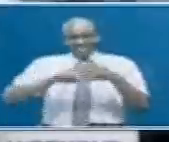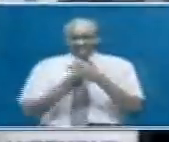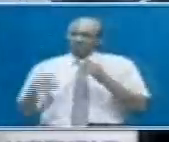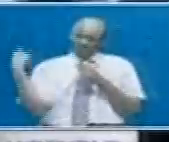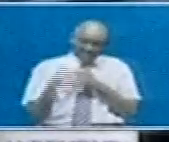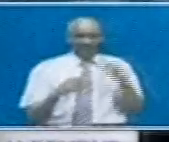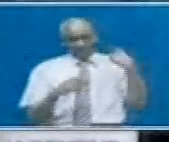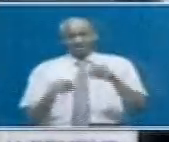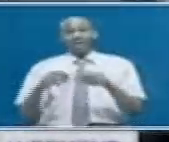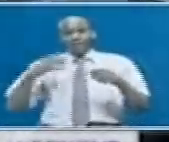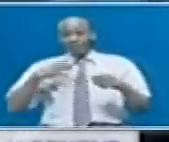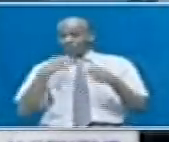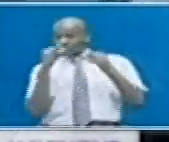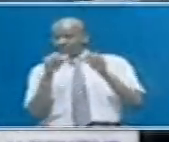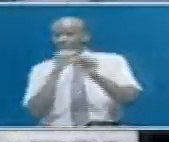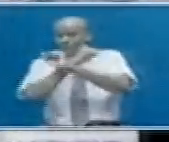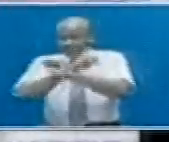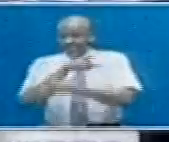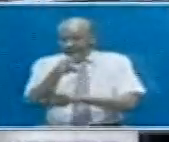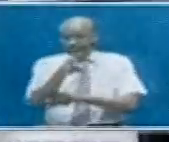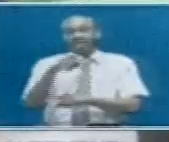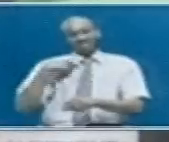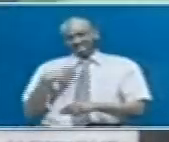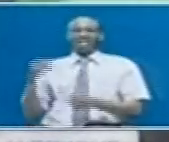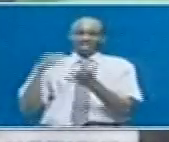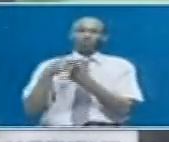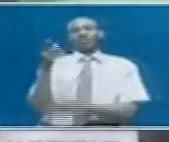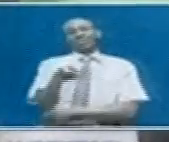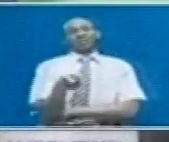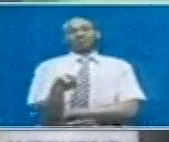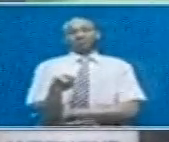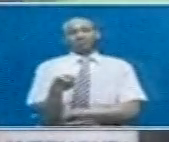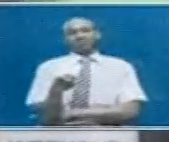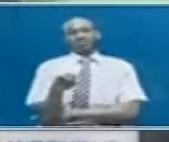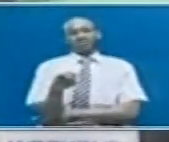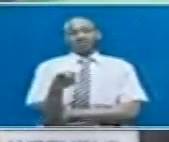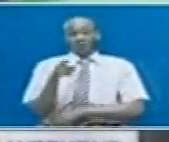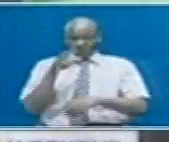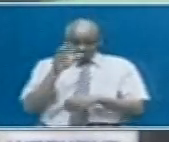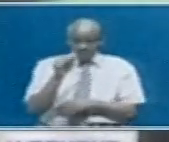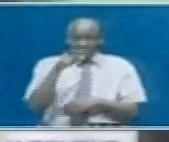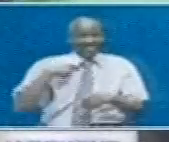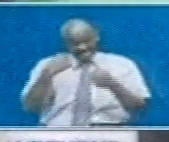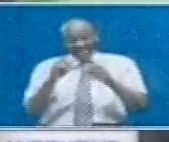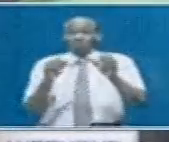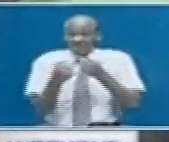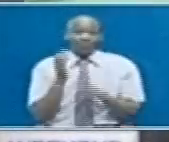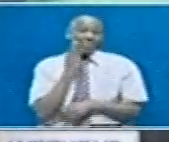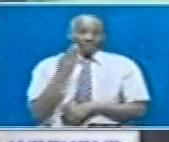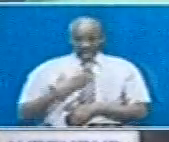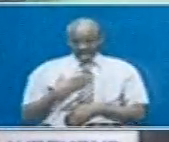who attempted to save her were branded as sympathetic to a witch. Shughuli ambayo ilifuatia sasa kwenda kumuokoa mamangu